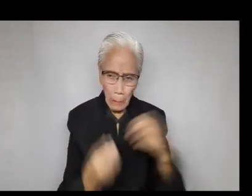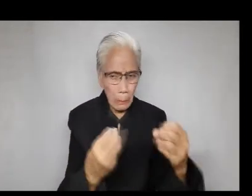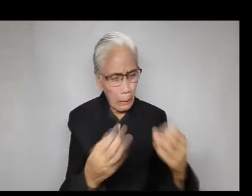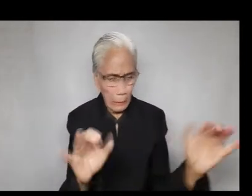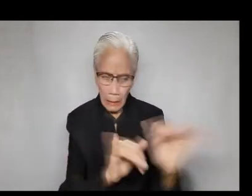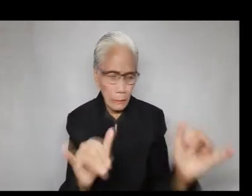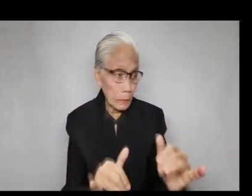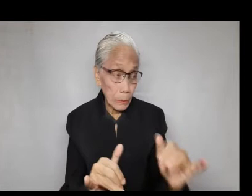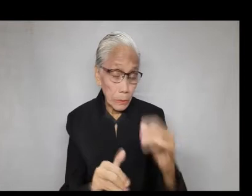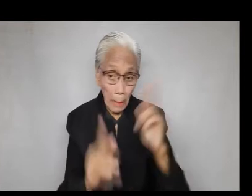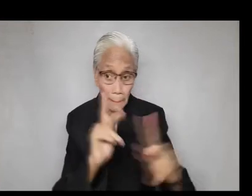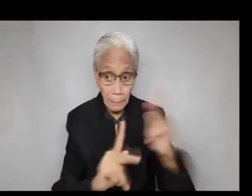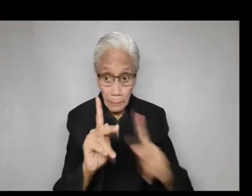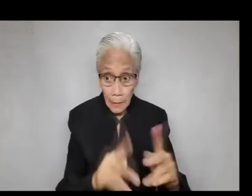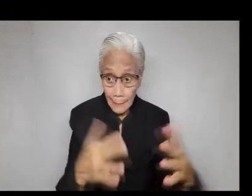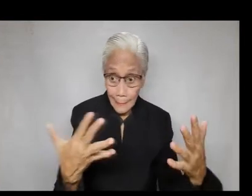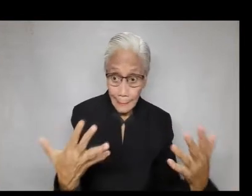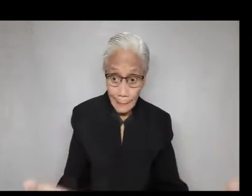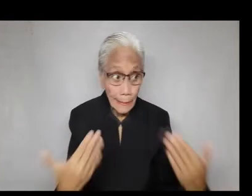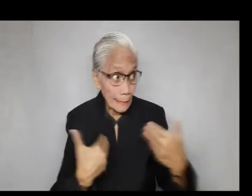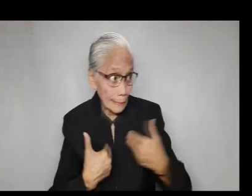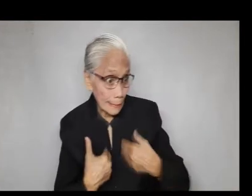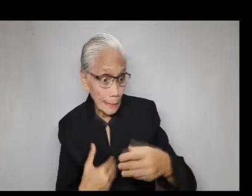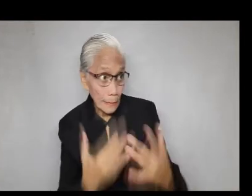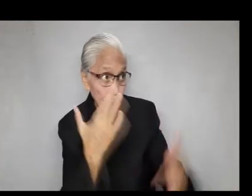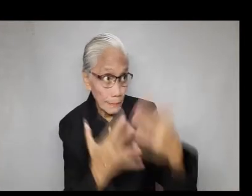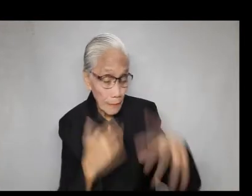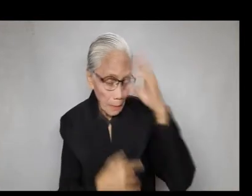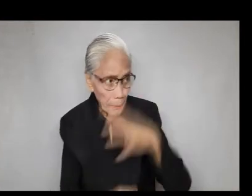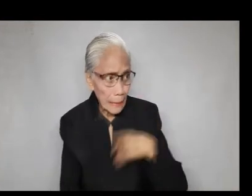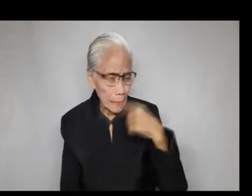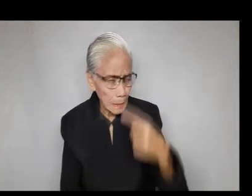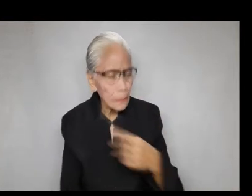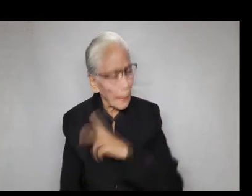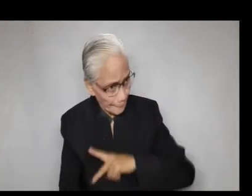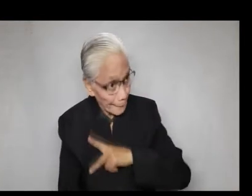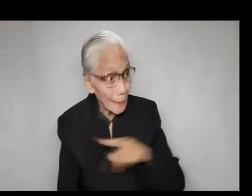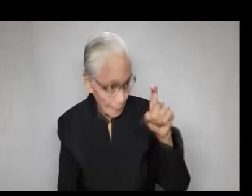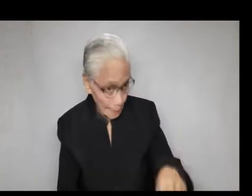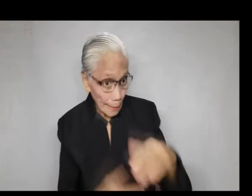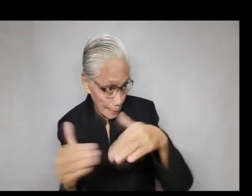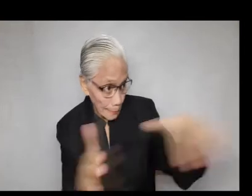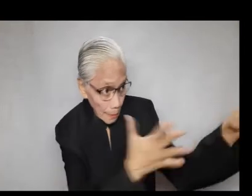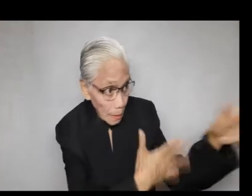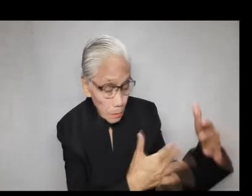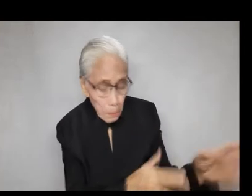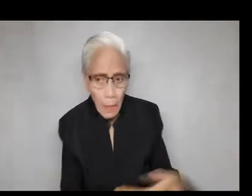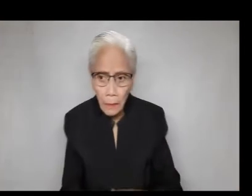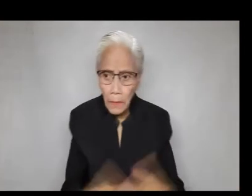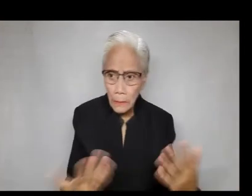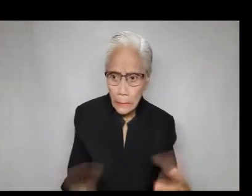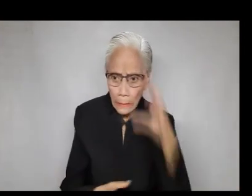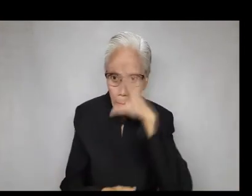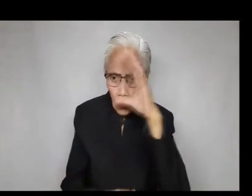Sometimes we are a lot like those people. And one hears the celestial fireman say, "Will you please get out of here?" What I am